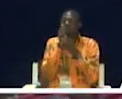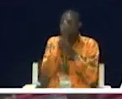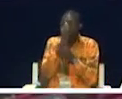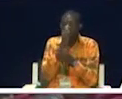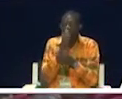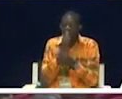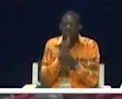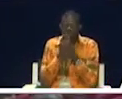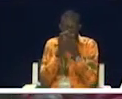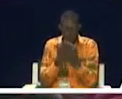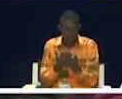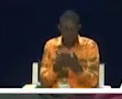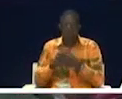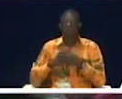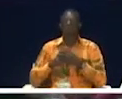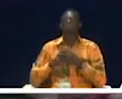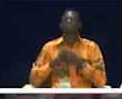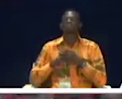wait.